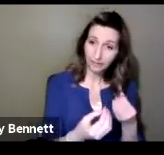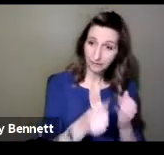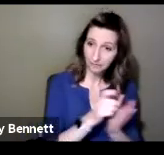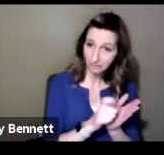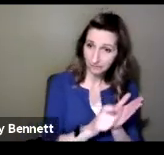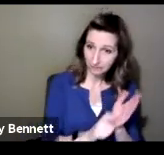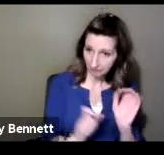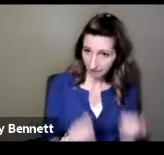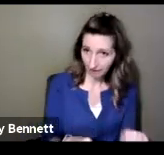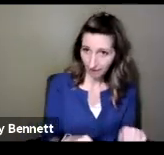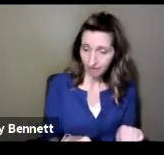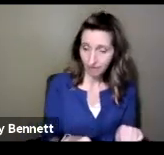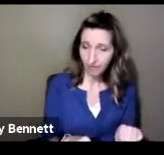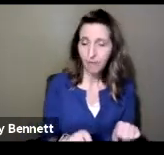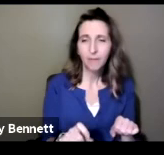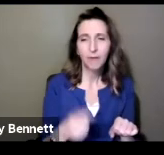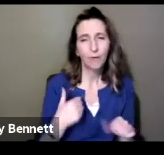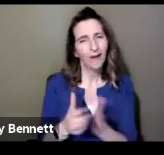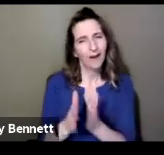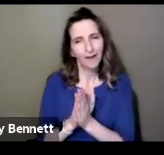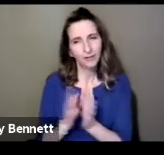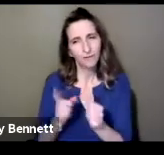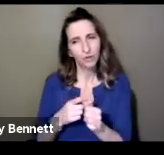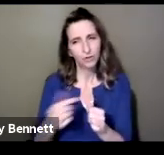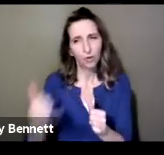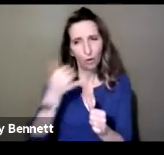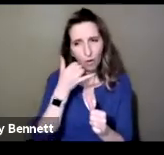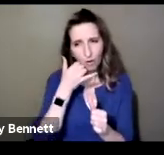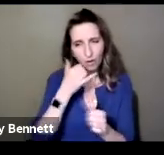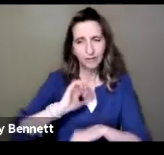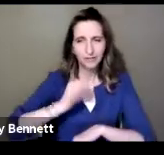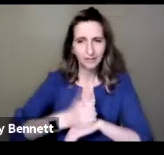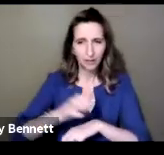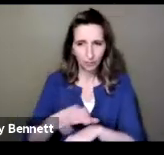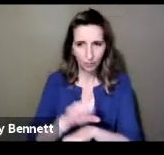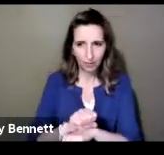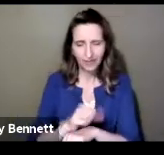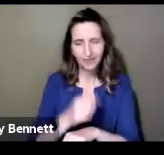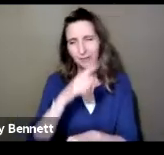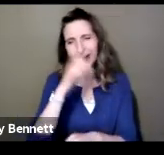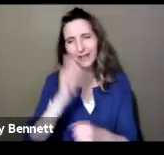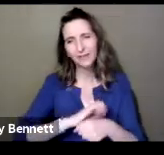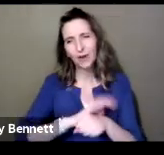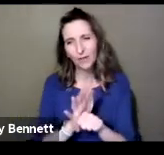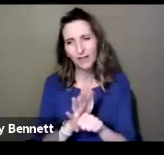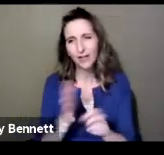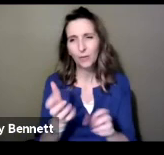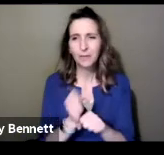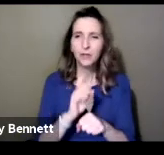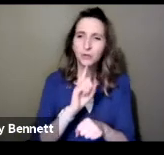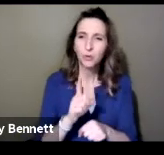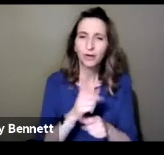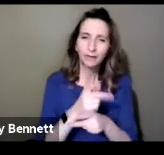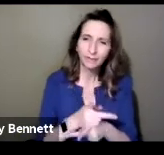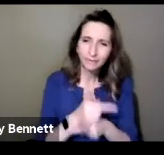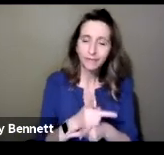We ask that you would call before and maybe set up an appointment. Due to COVID, we want to be responsible. And if you